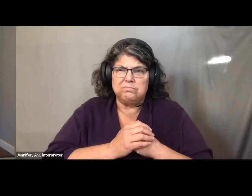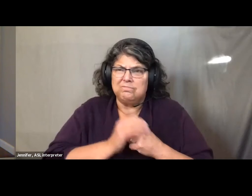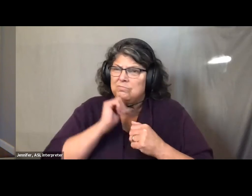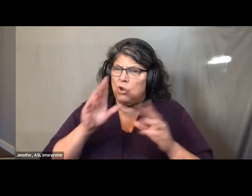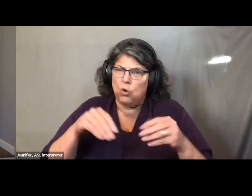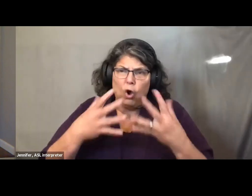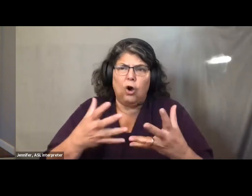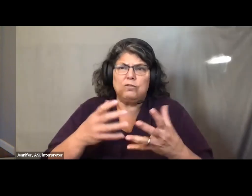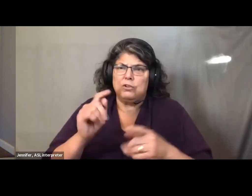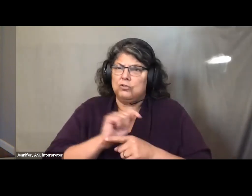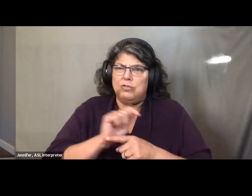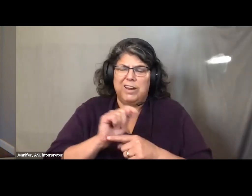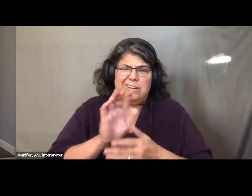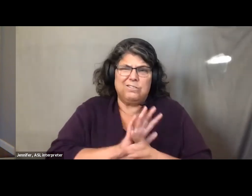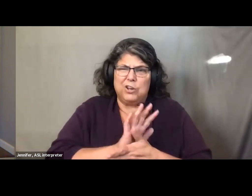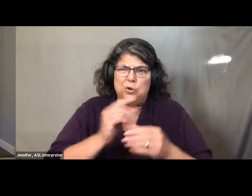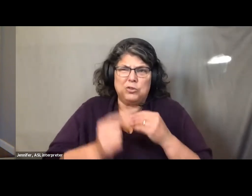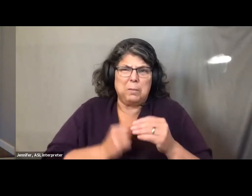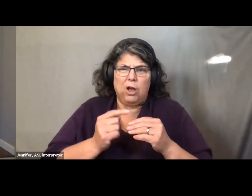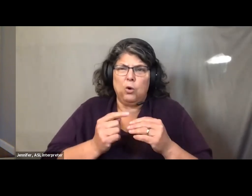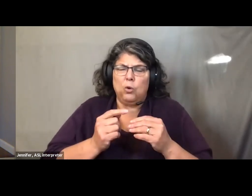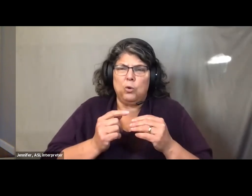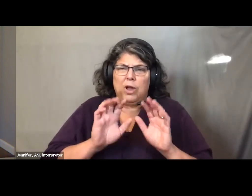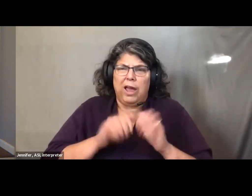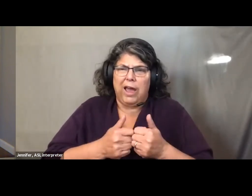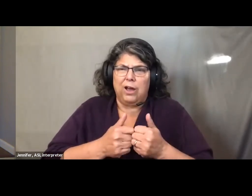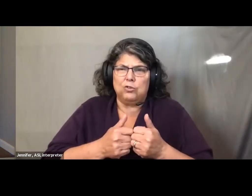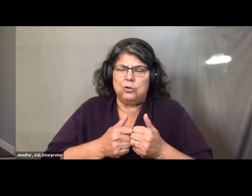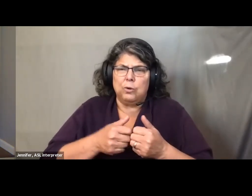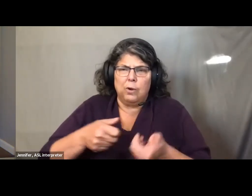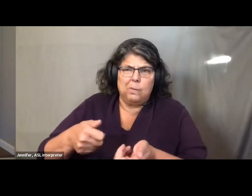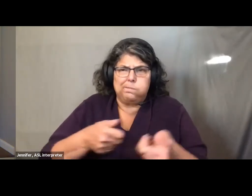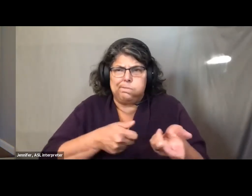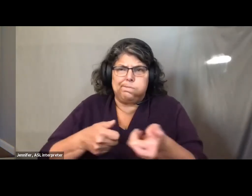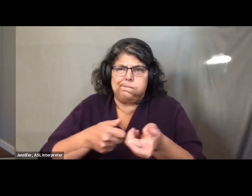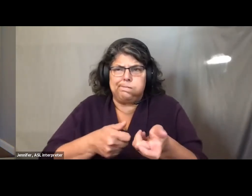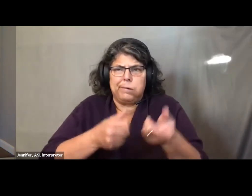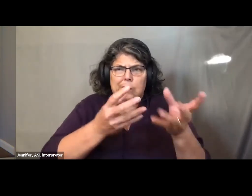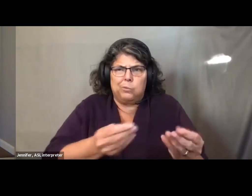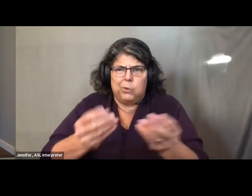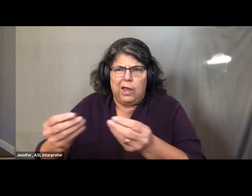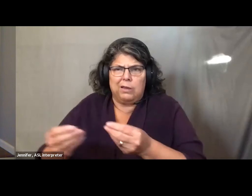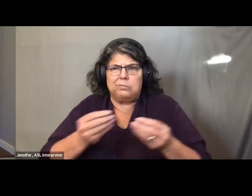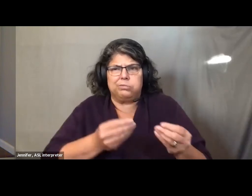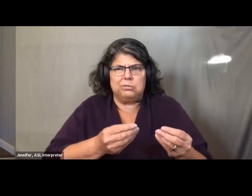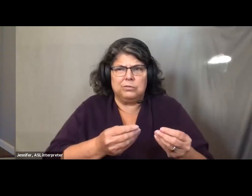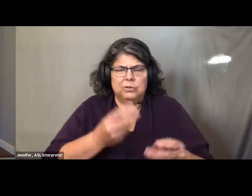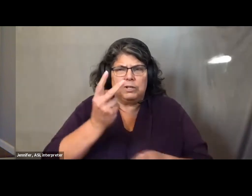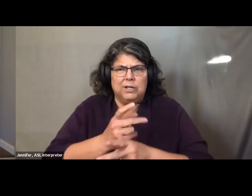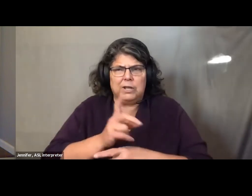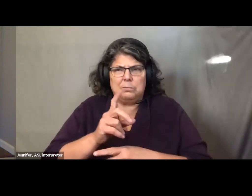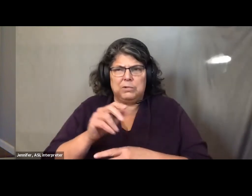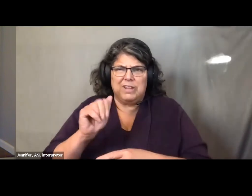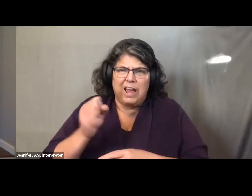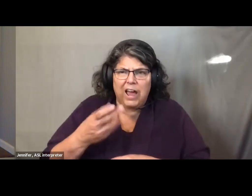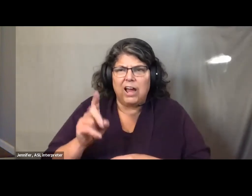training videos on how to wet the hazardous waste down,